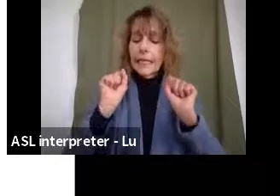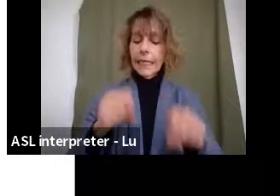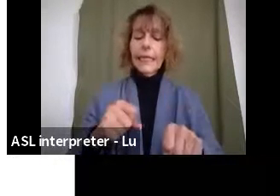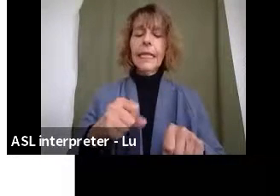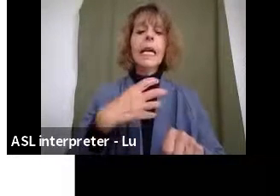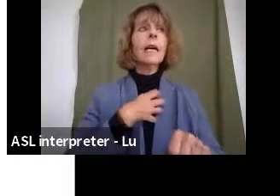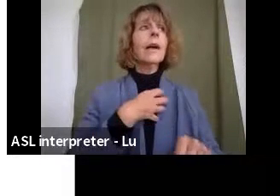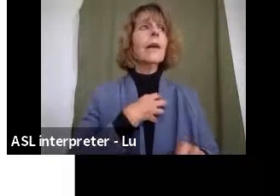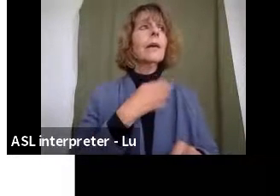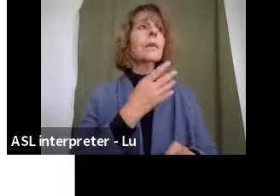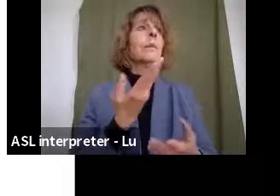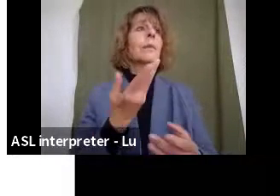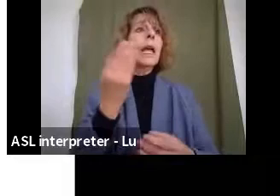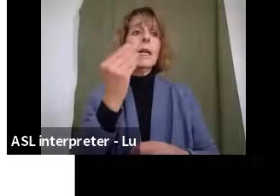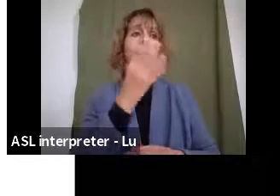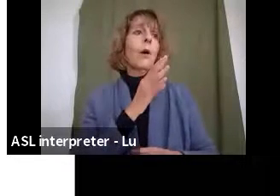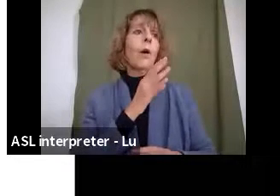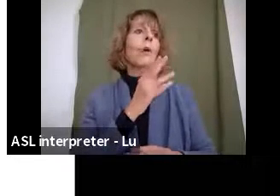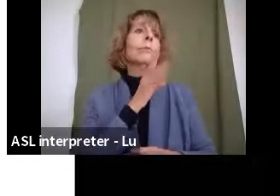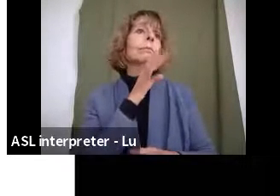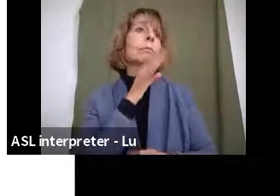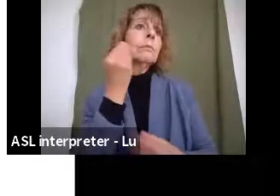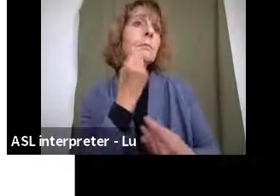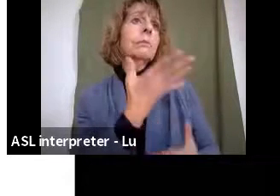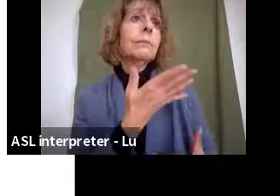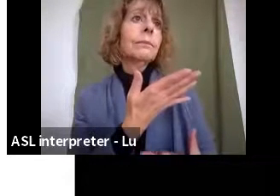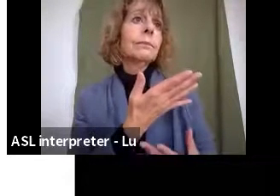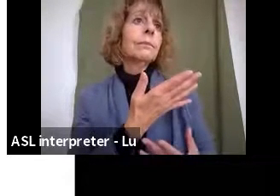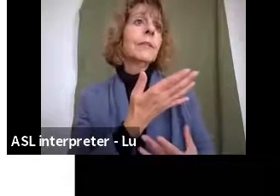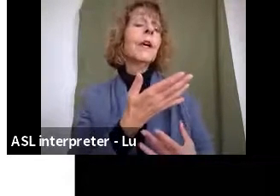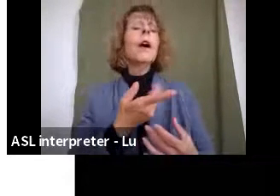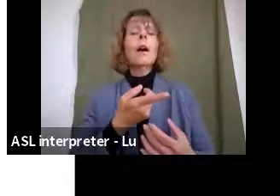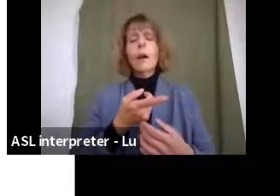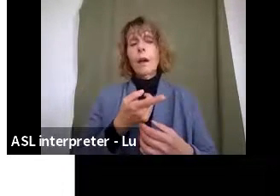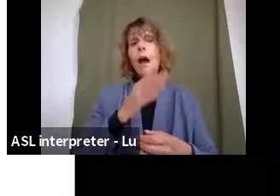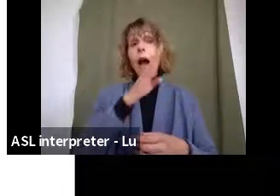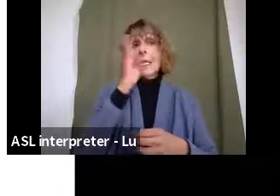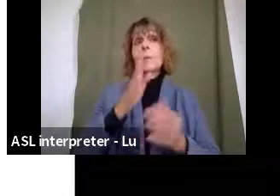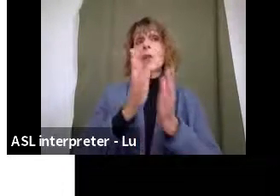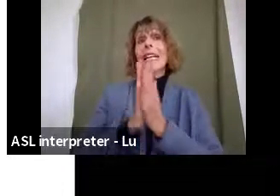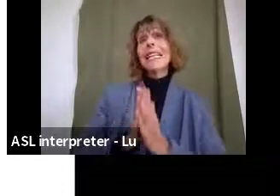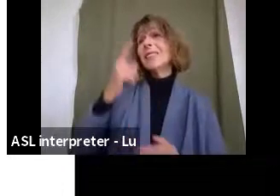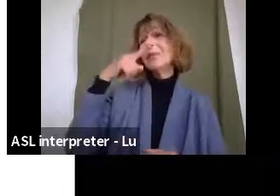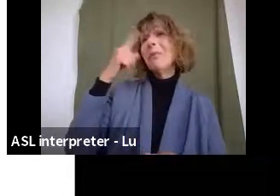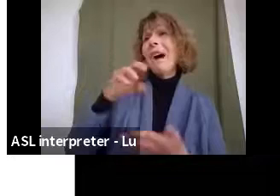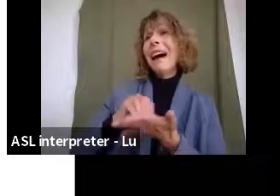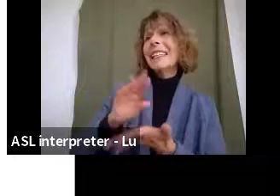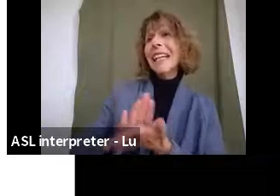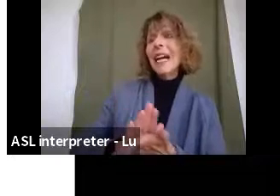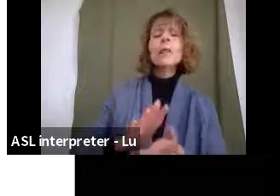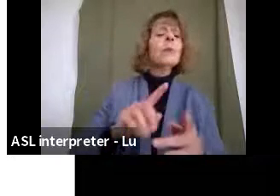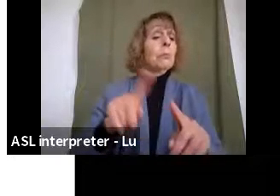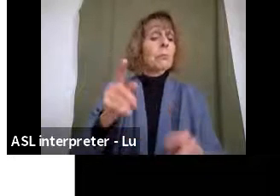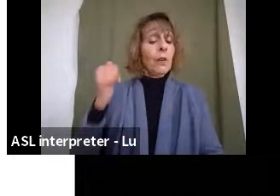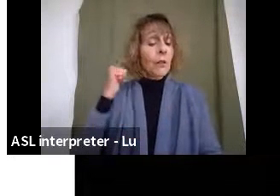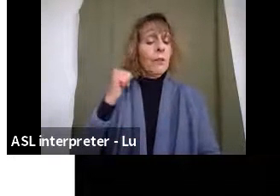follow it up with an email, but you've received a valid complaint. Records are supposed to be kept of the grievances, whether